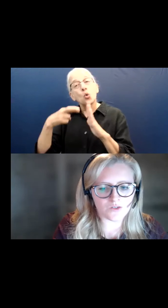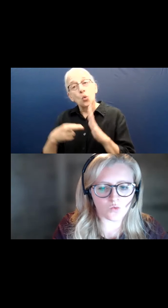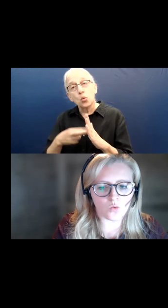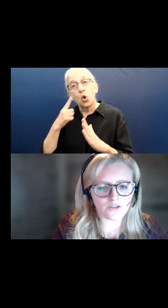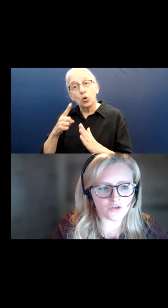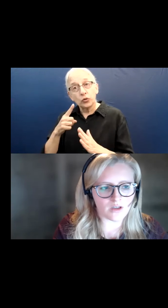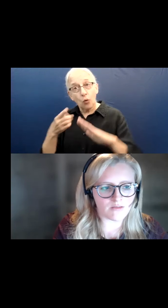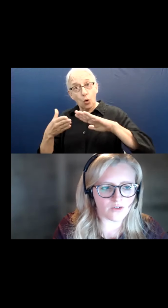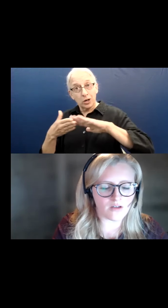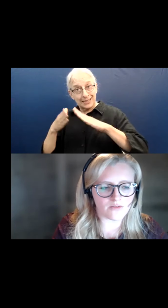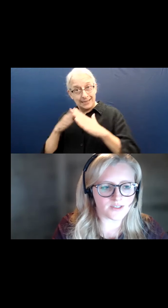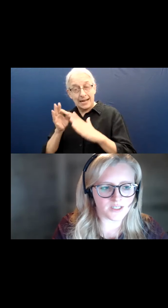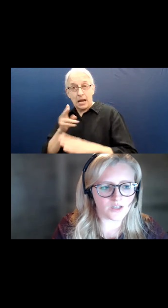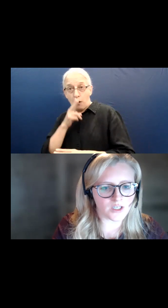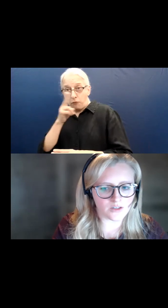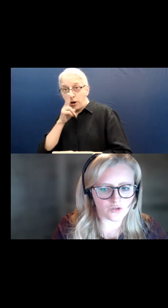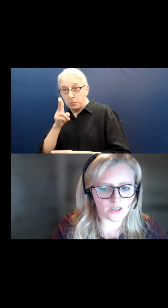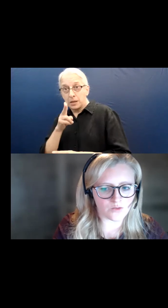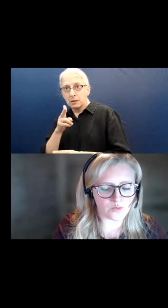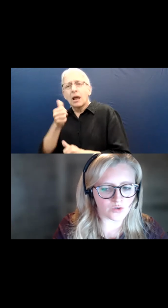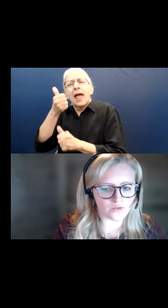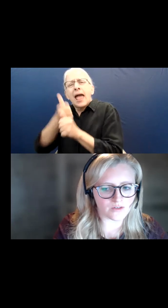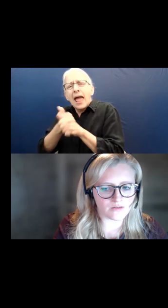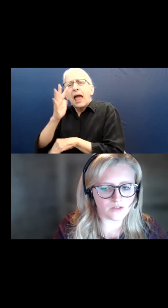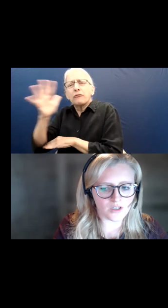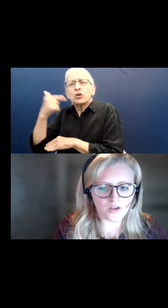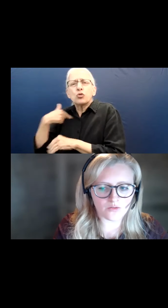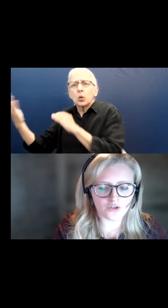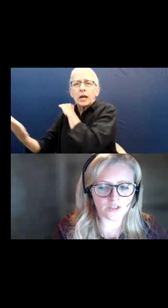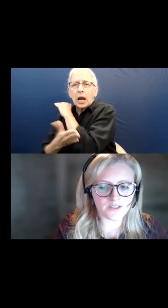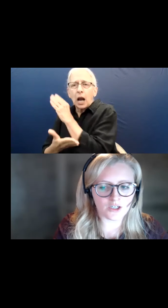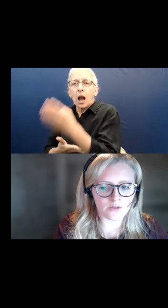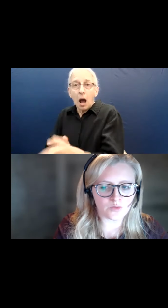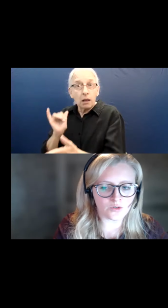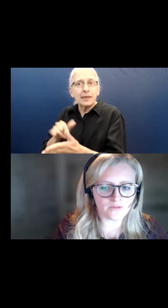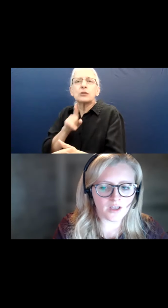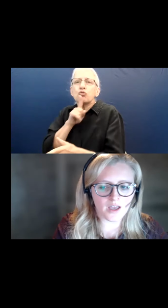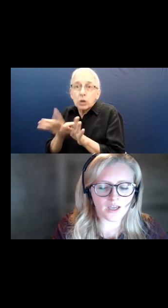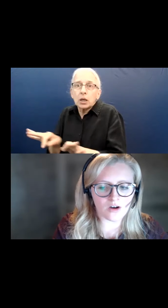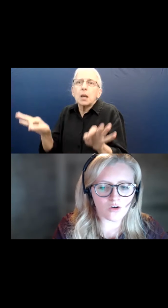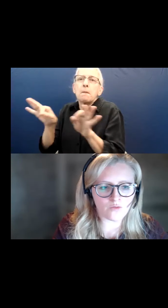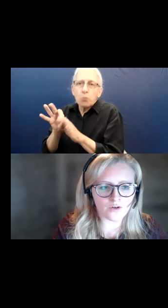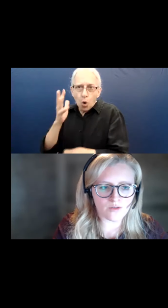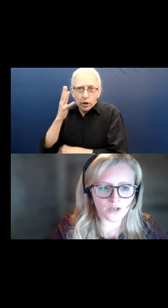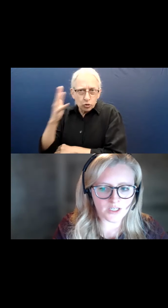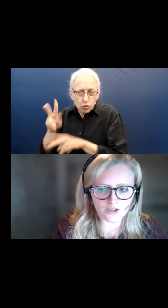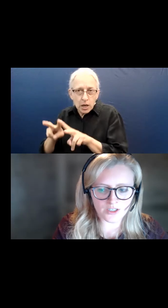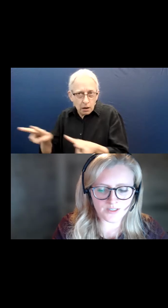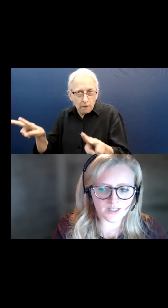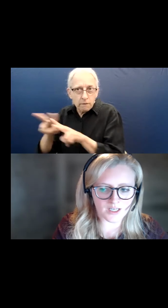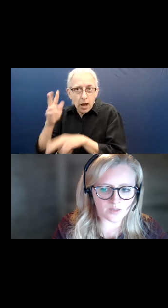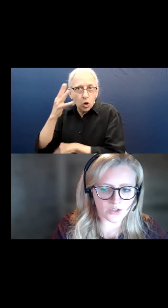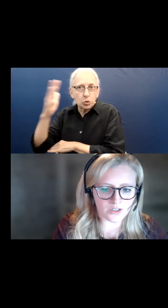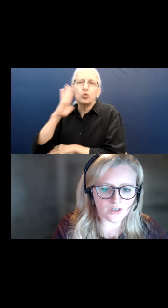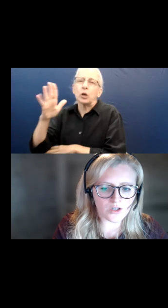at least one tree for every significant tree removed. For trees that are removed and are over 30